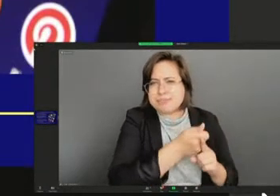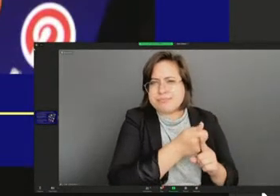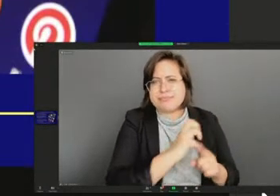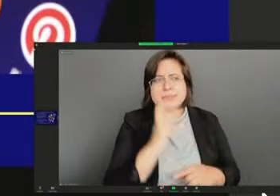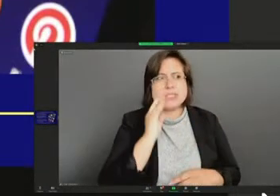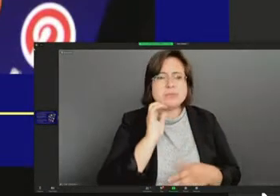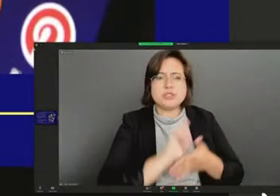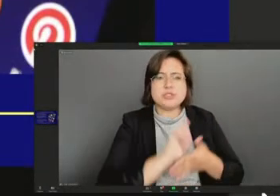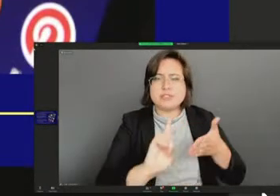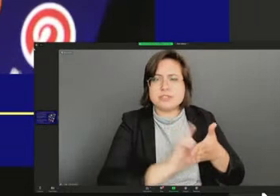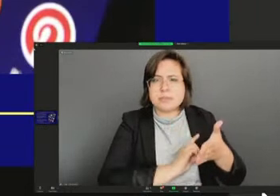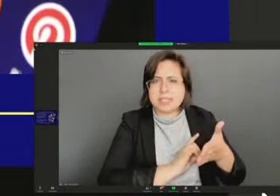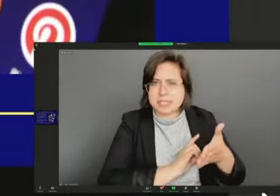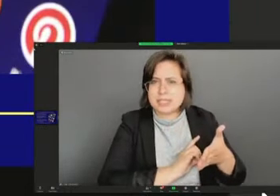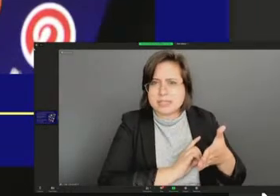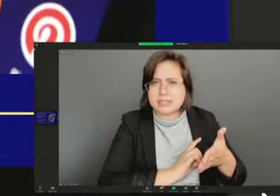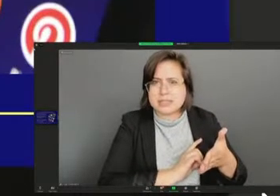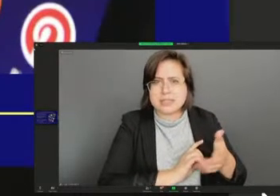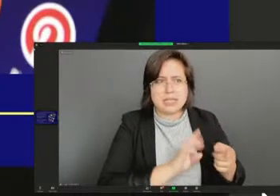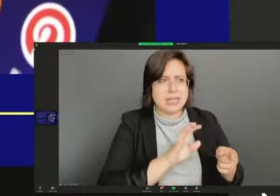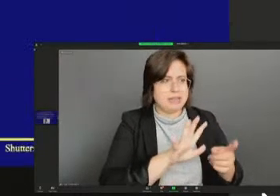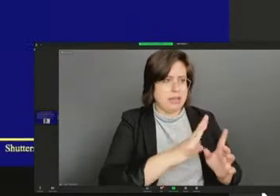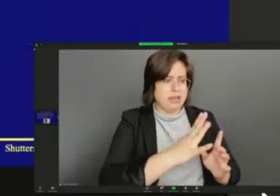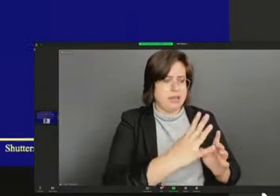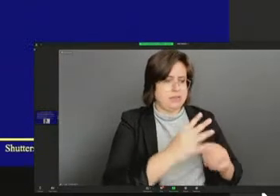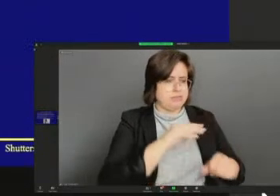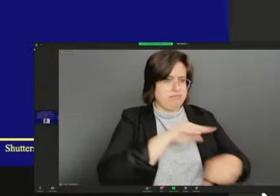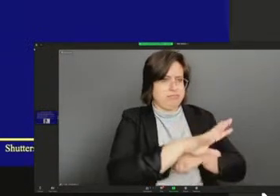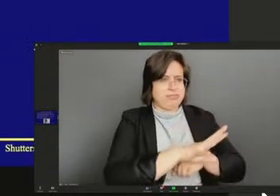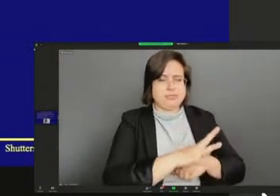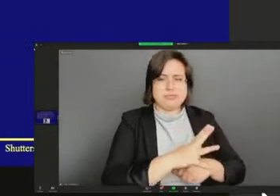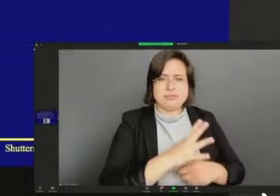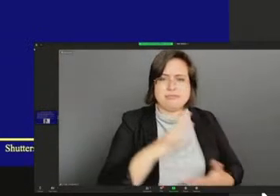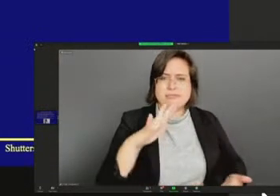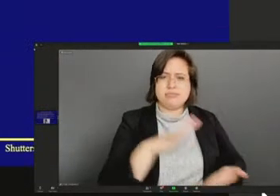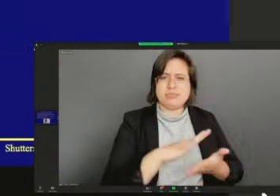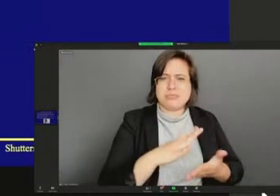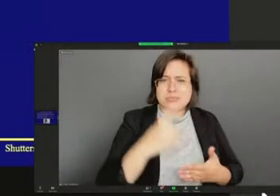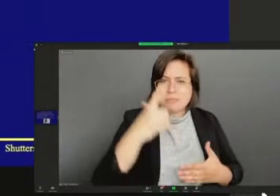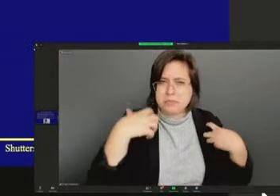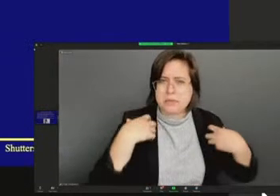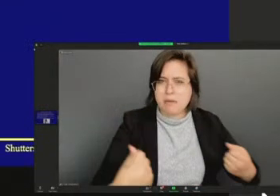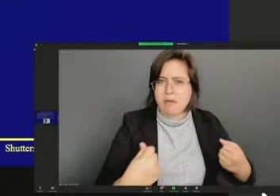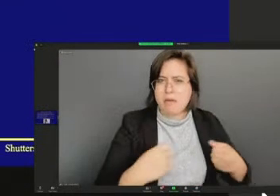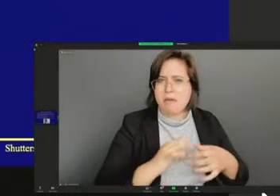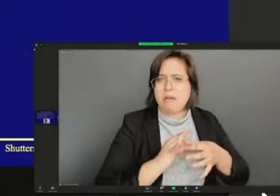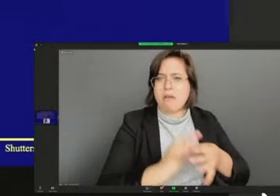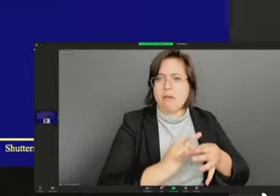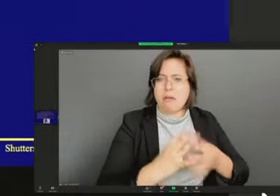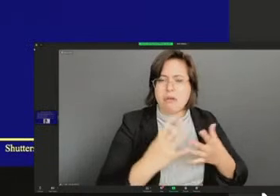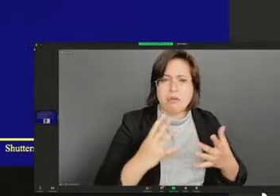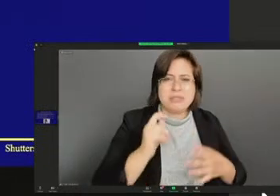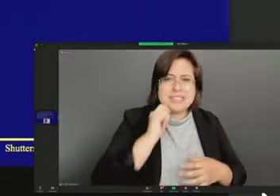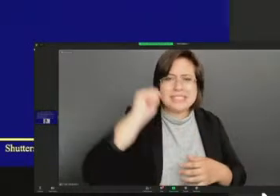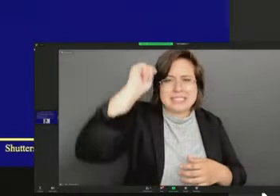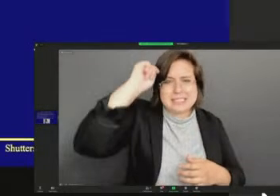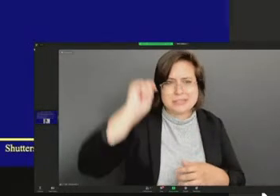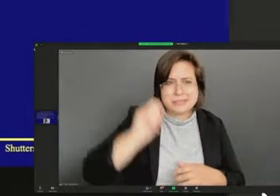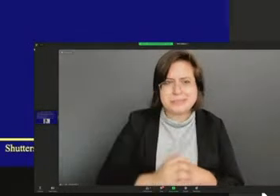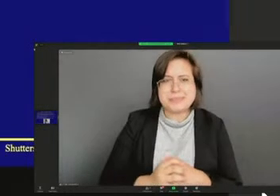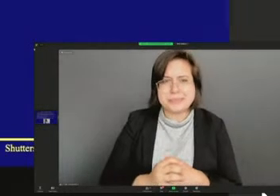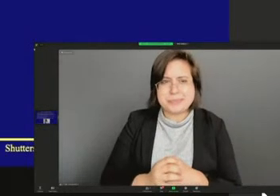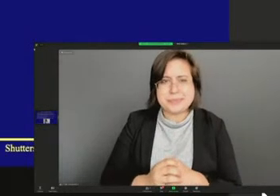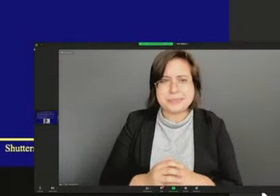of discrimination and to poor mental health among adolescents. A more recent paper from Brendisha Tynes, who is now a full